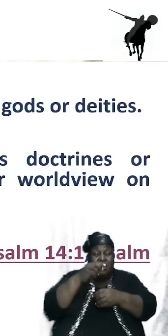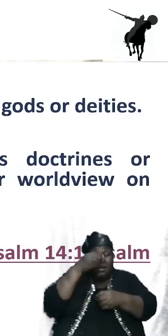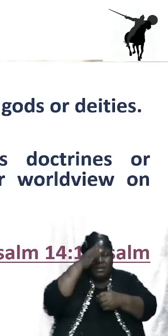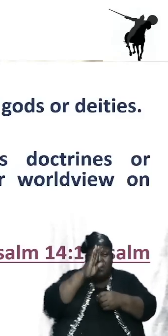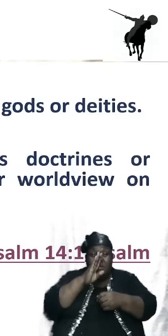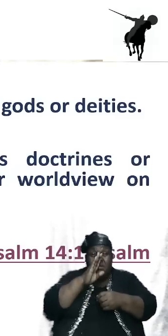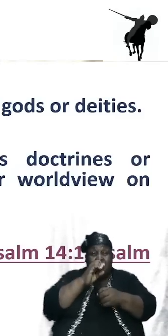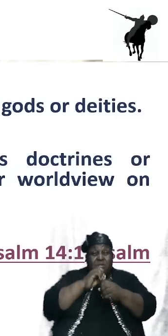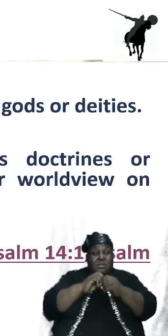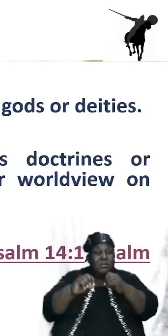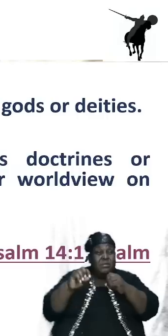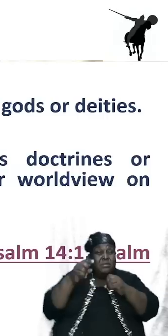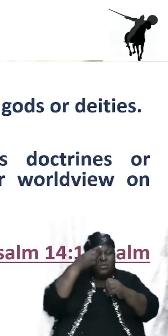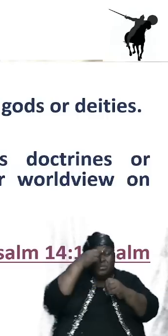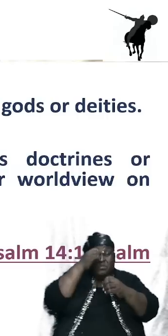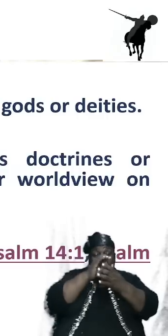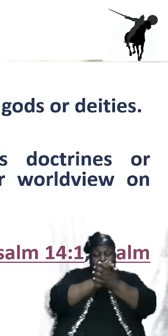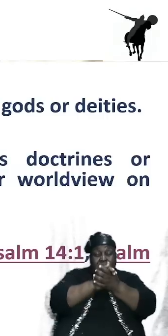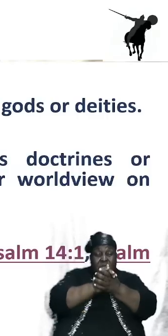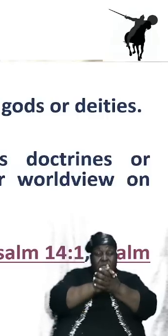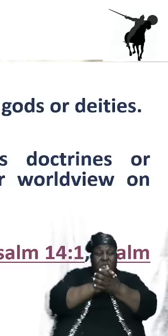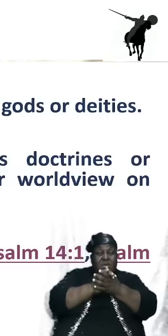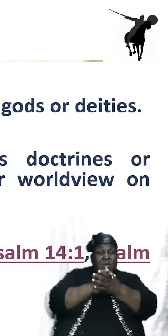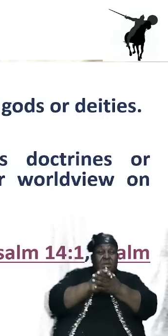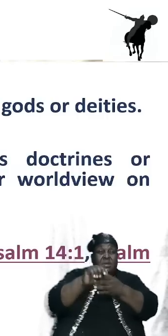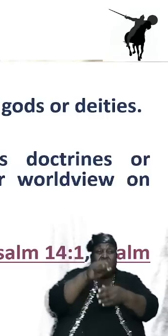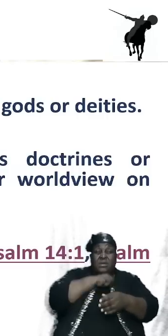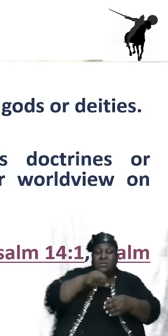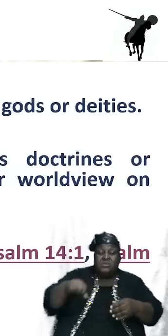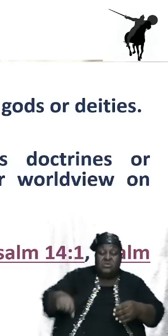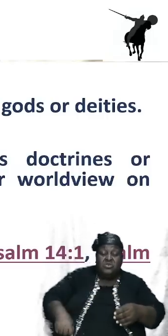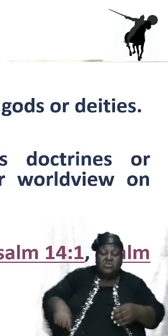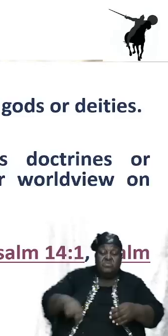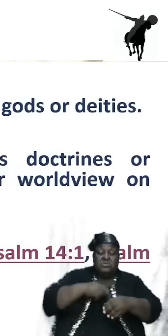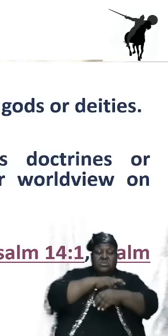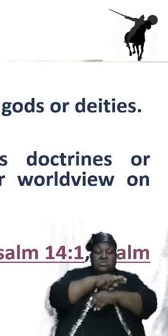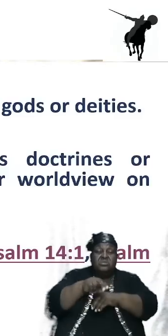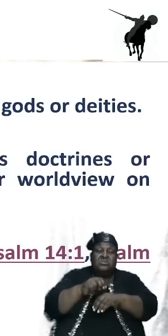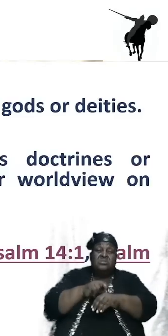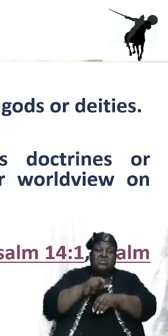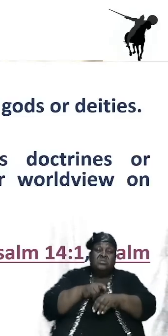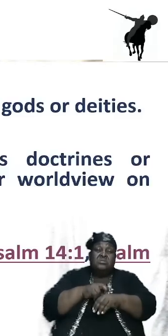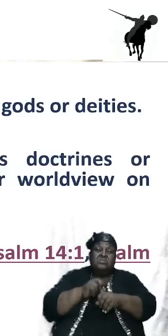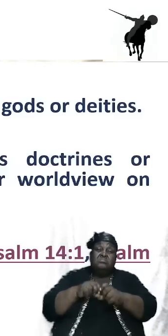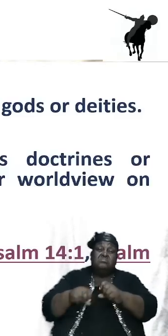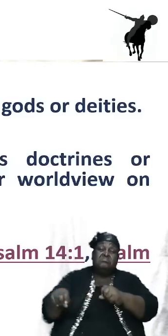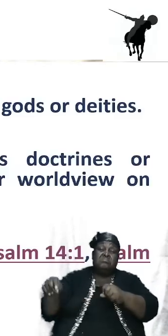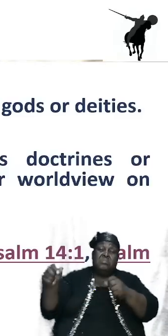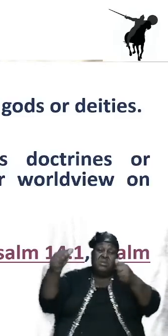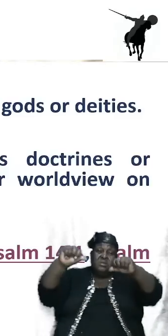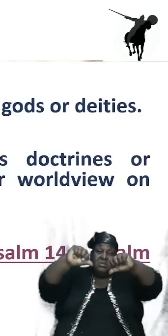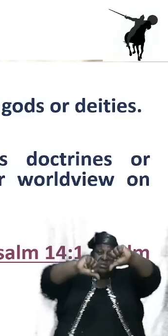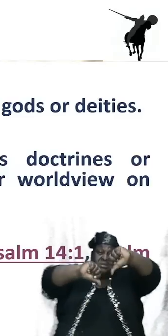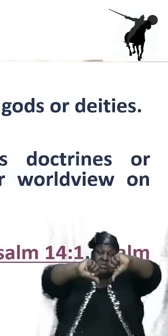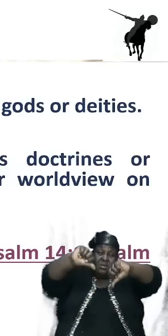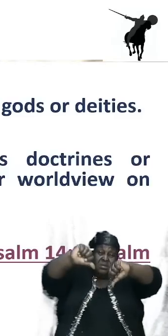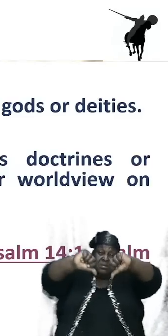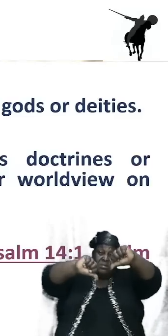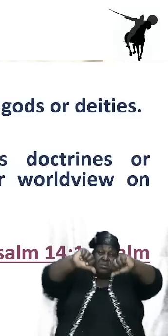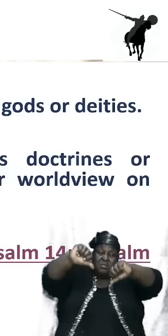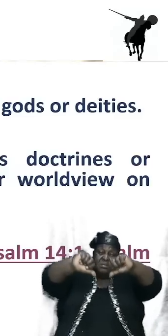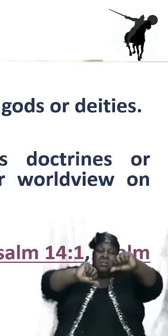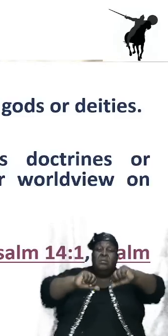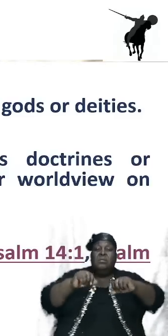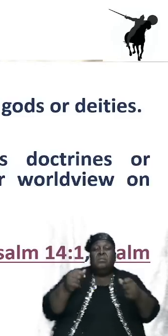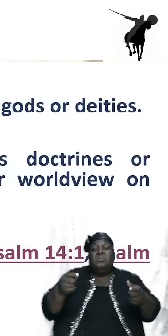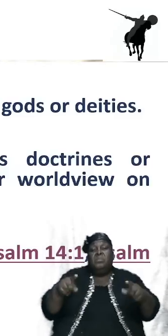believe in supernatural entities. And they base their worldview on evidence, reason, and science. So, while this